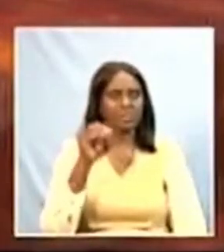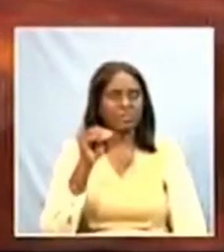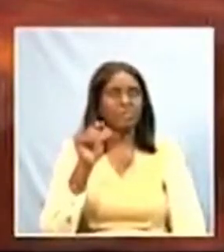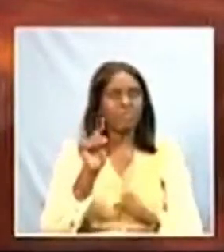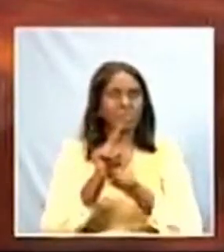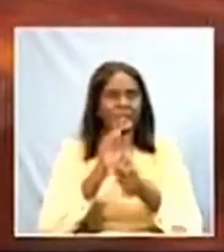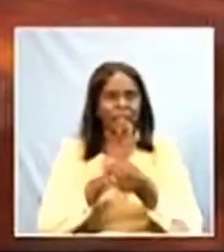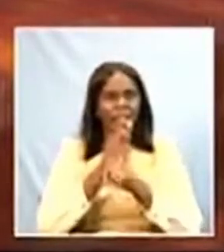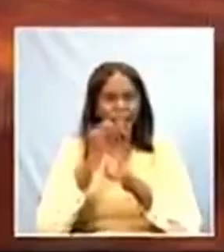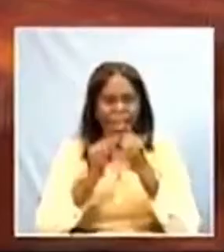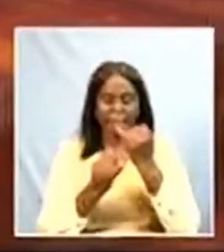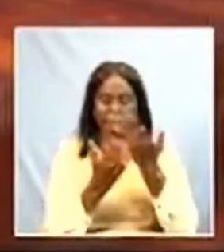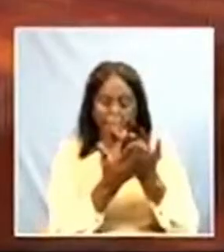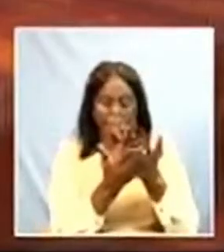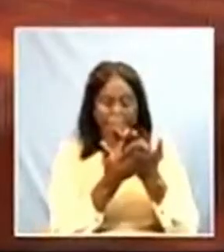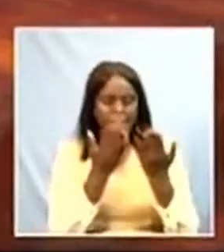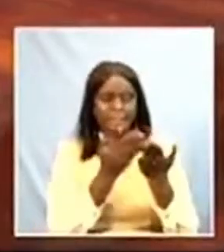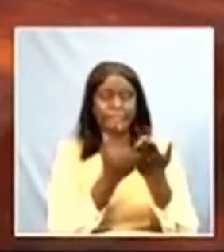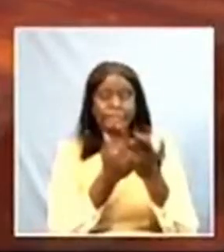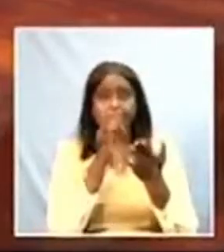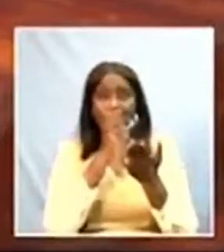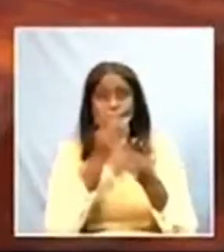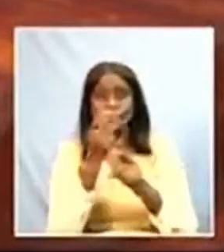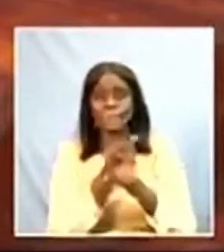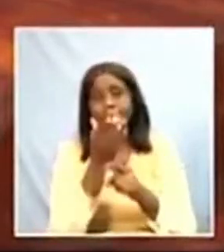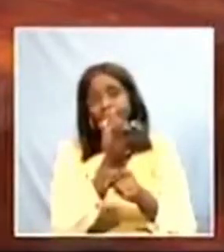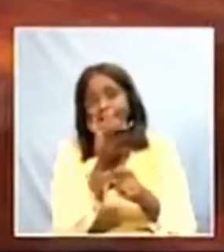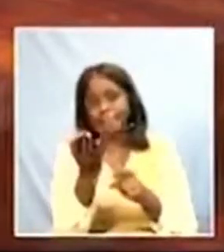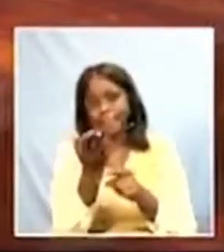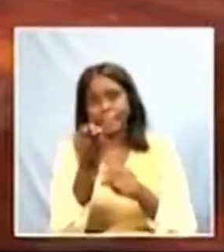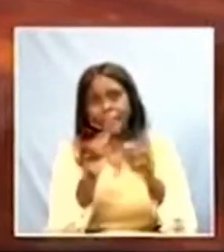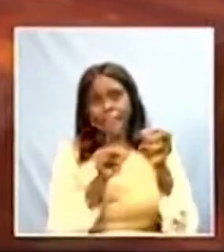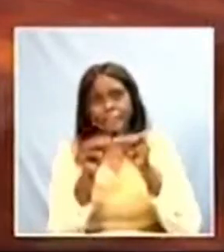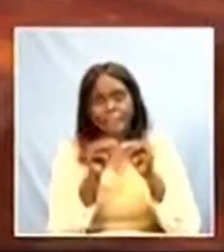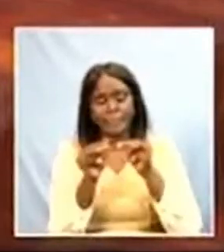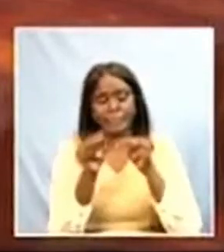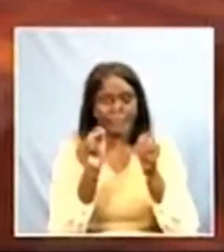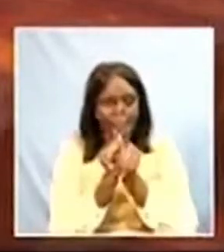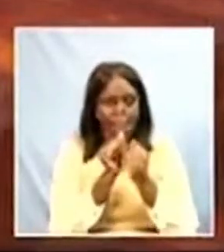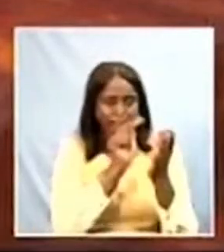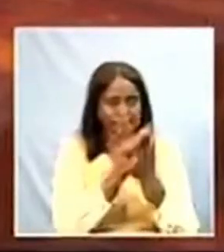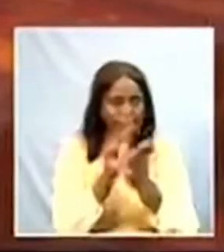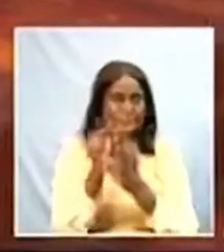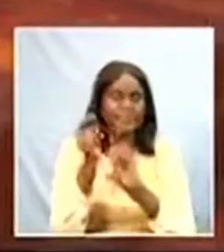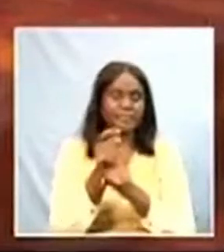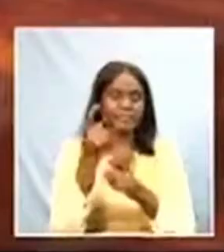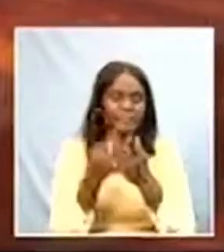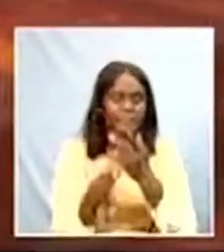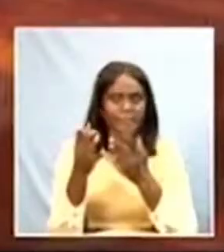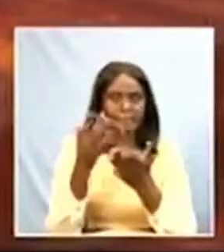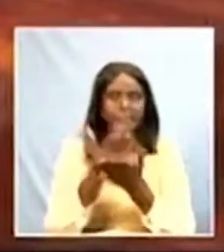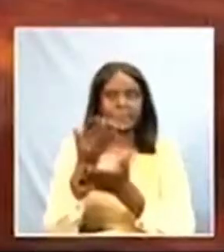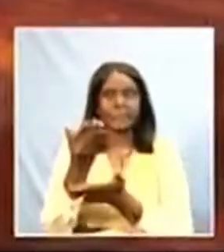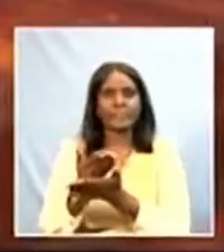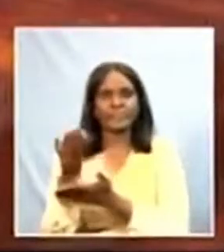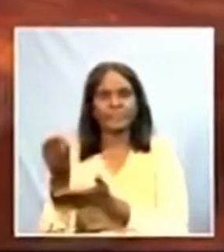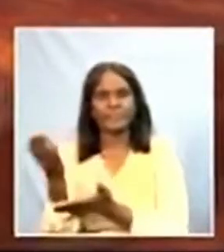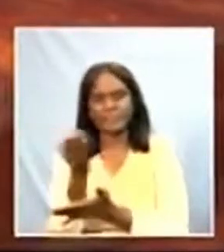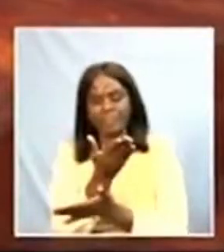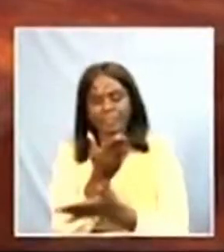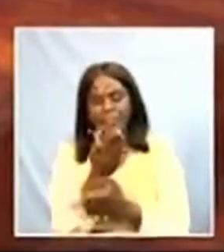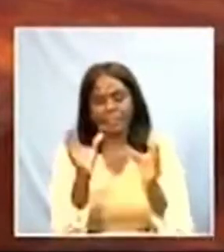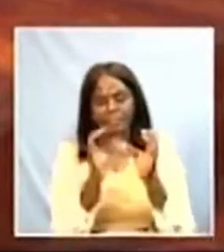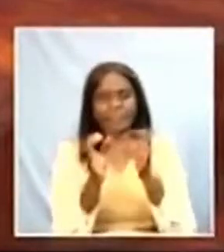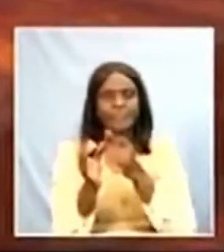upon a recommendation by the management and then approval by procurement